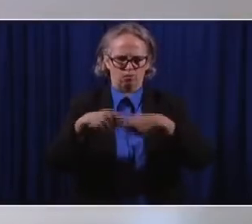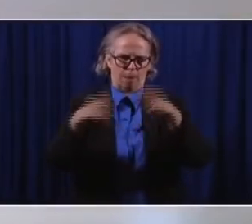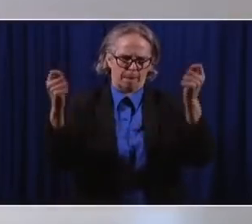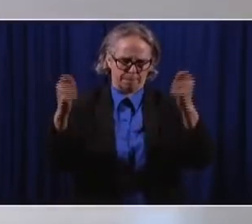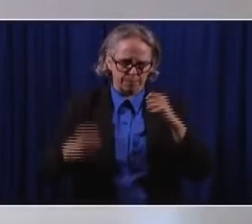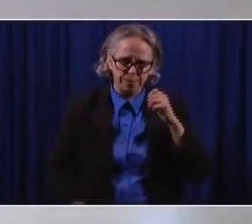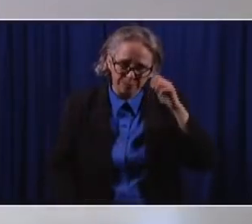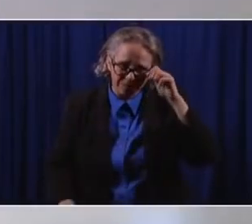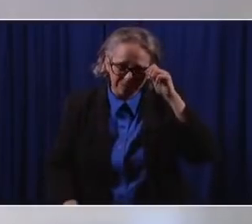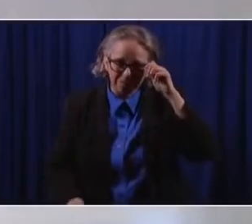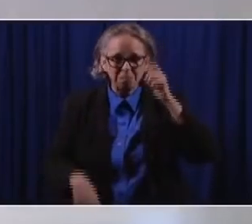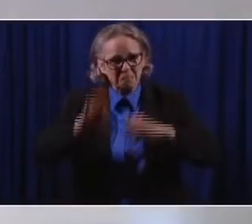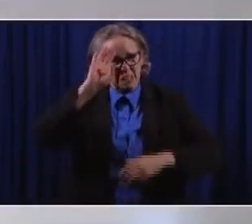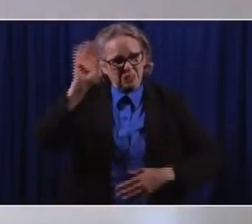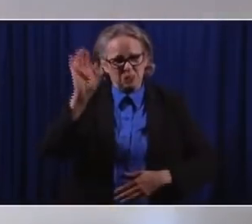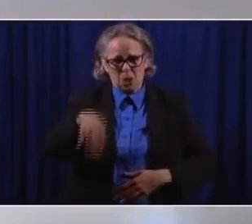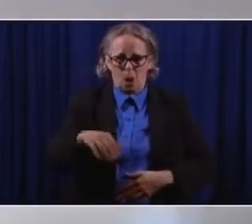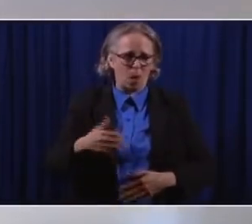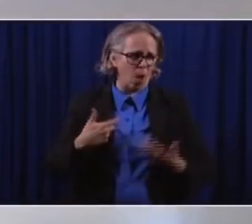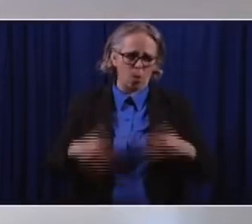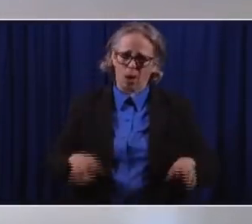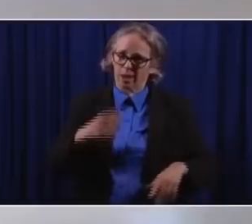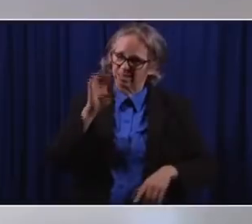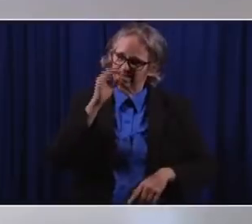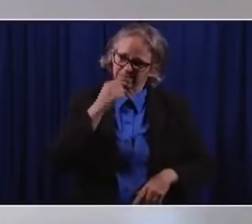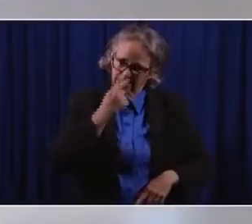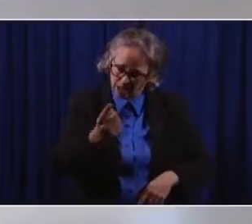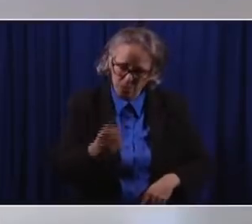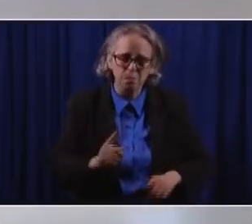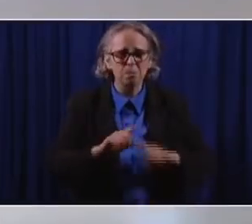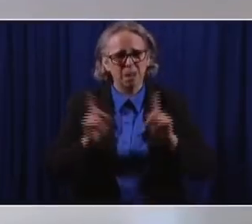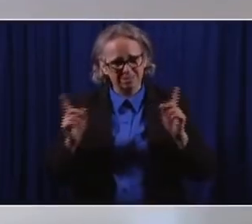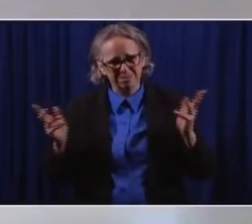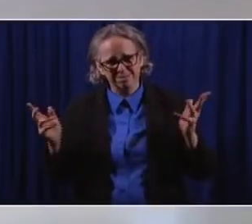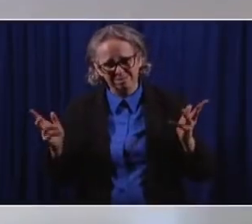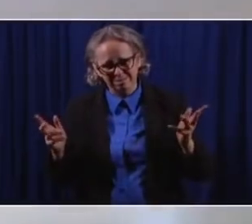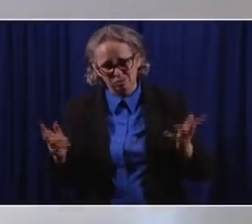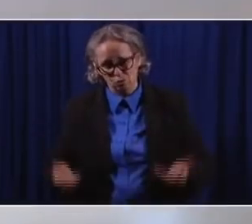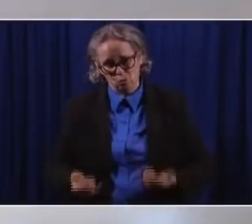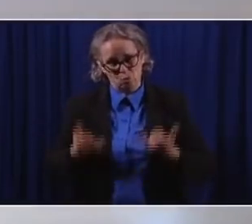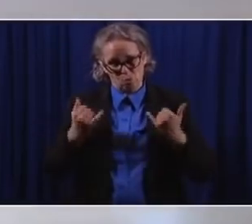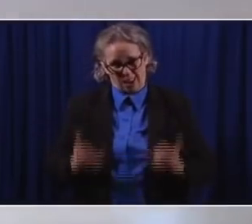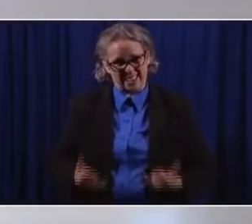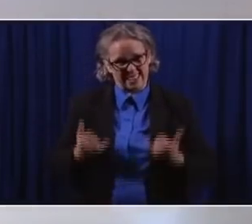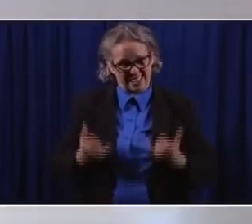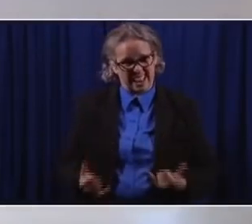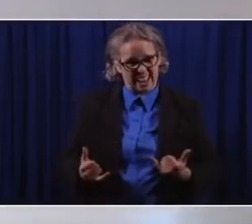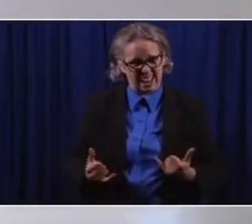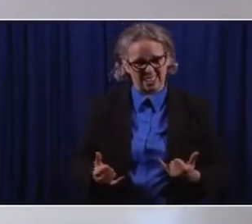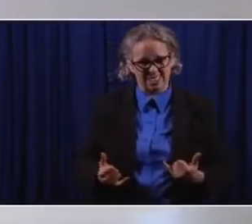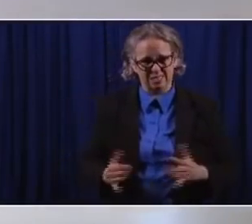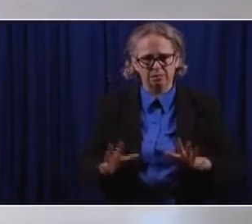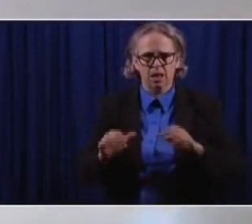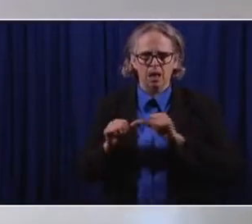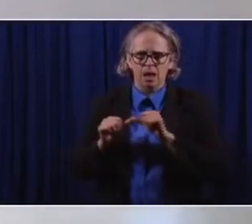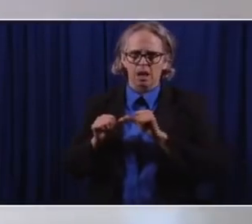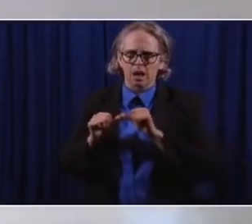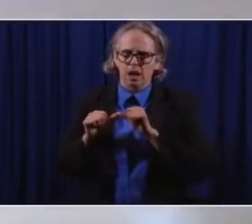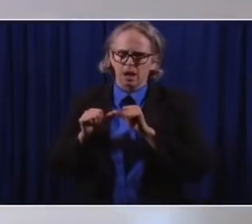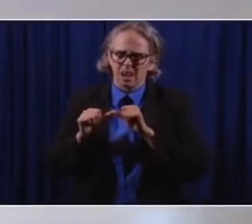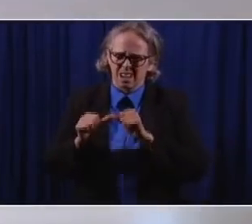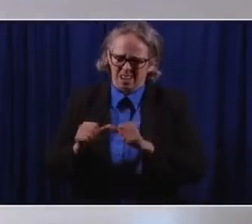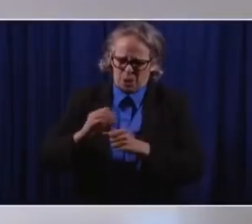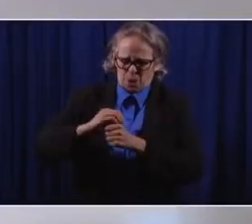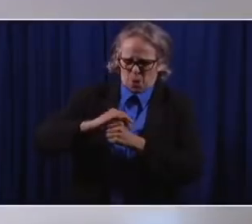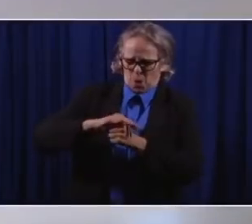said, and that this moment in time, albeit a long moment in time, of this COVID emergency belongs to all of us,